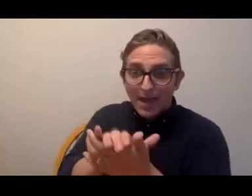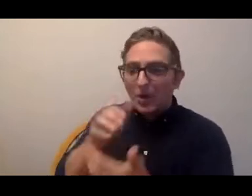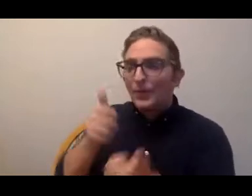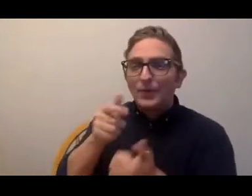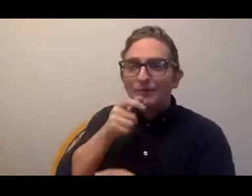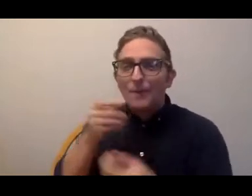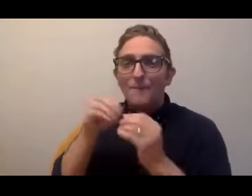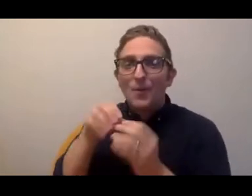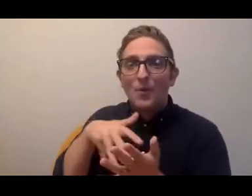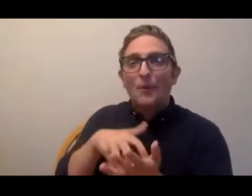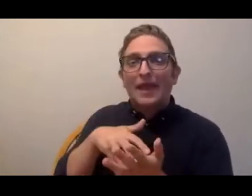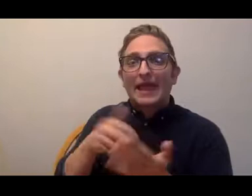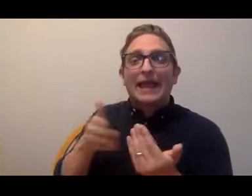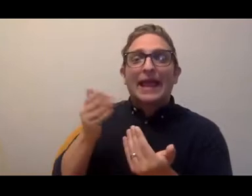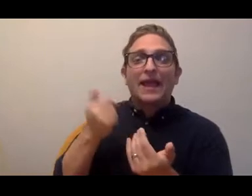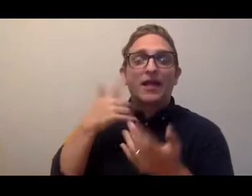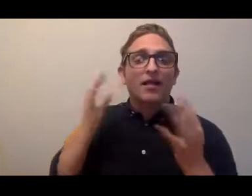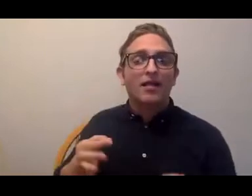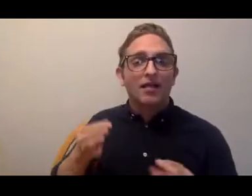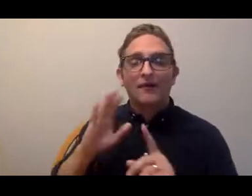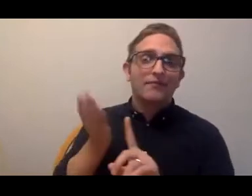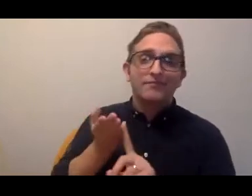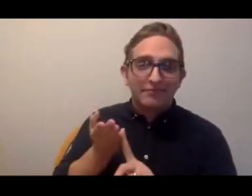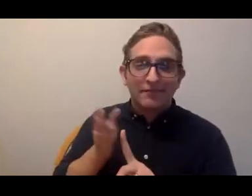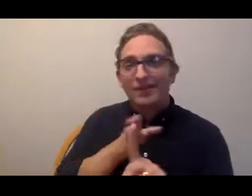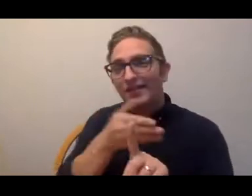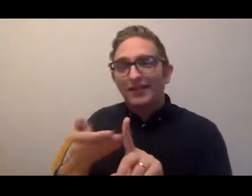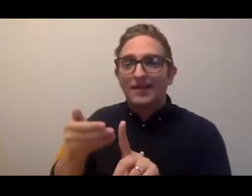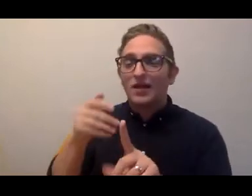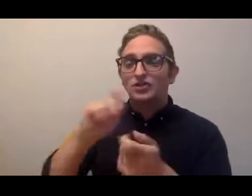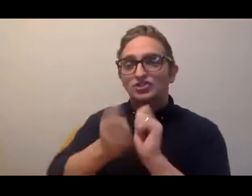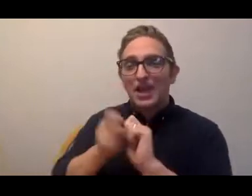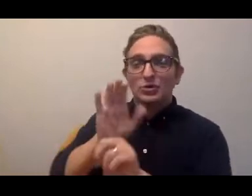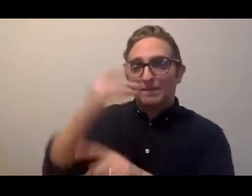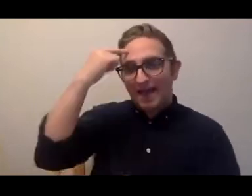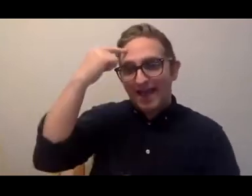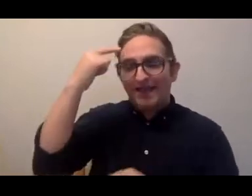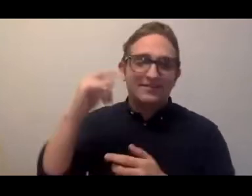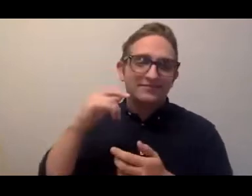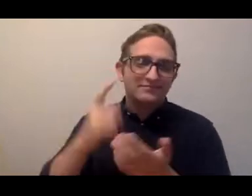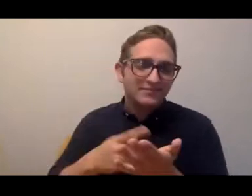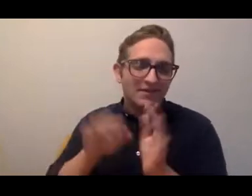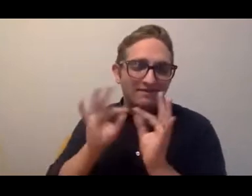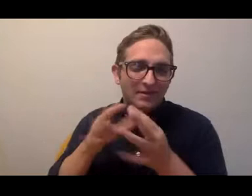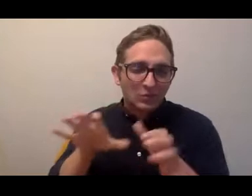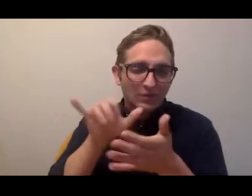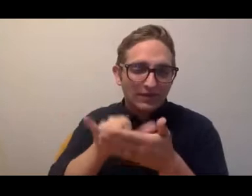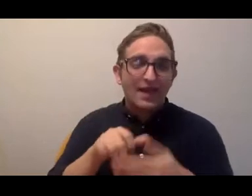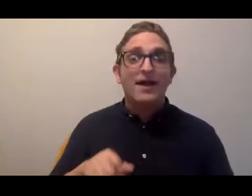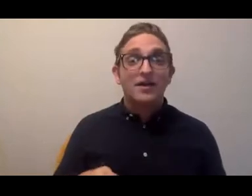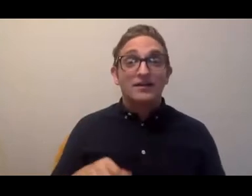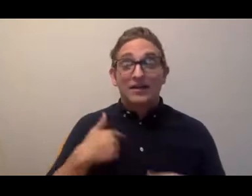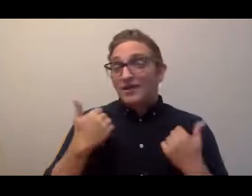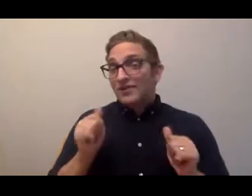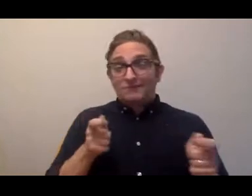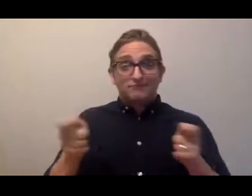Which one is a little more vulnerable or susceptible to have their mind changed? And so dealing with that.